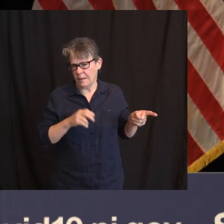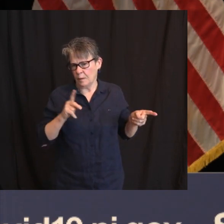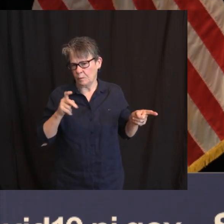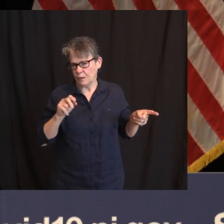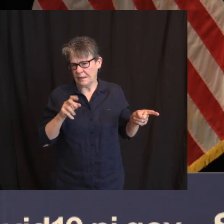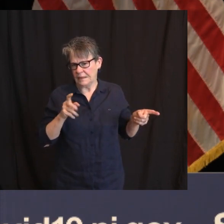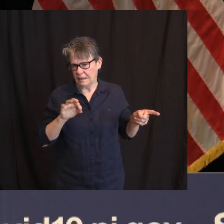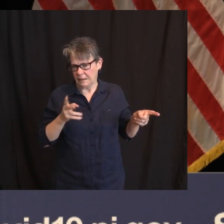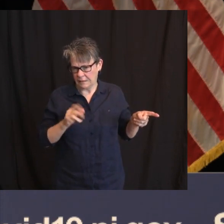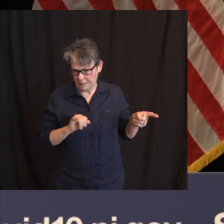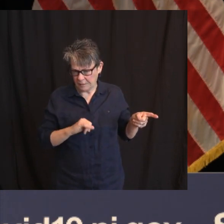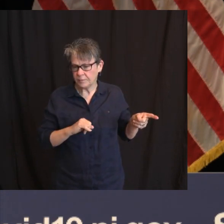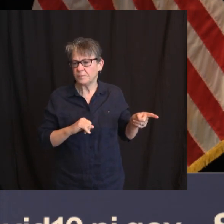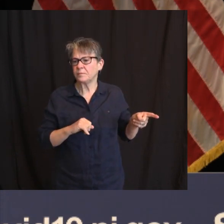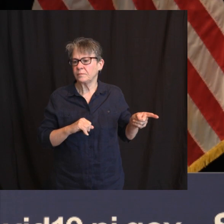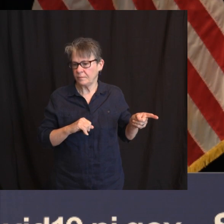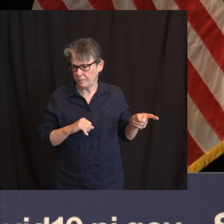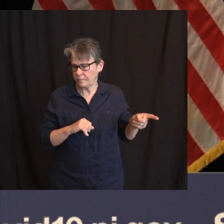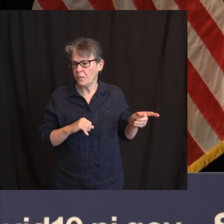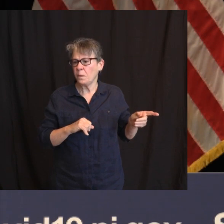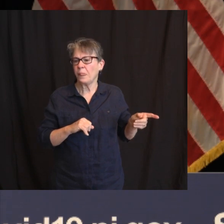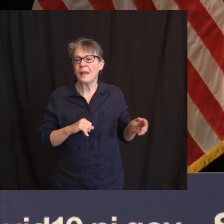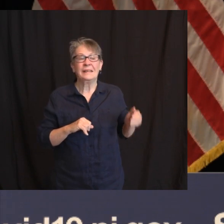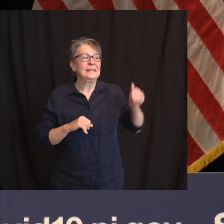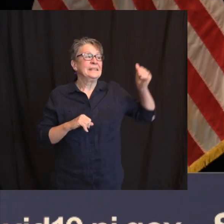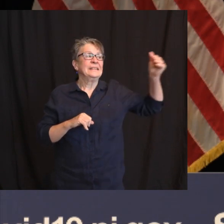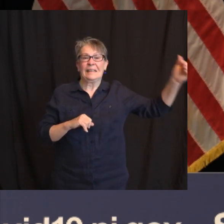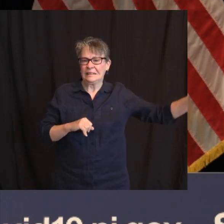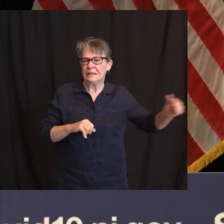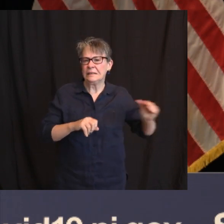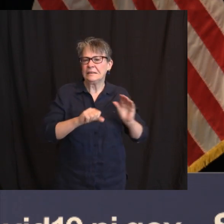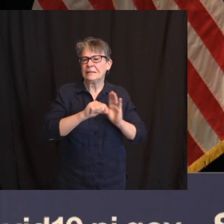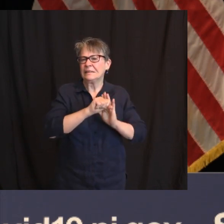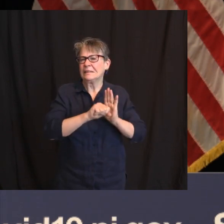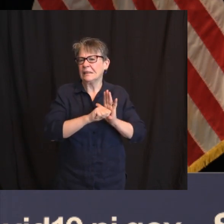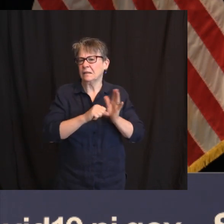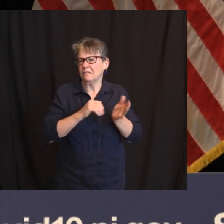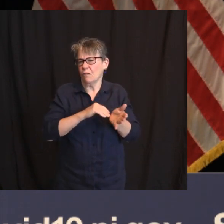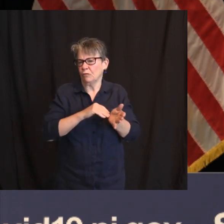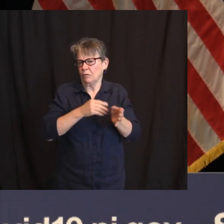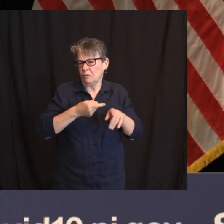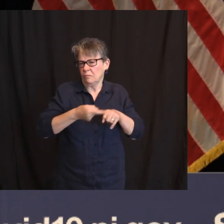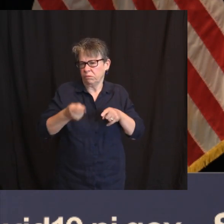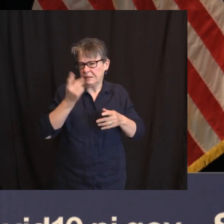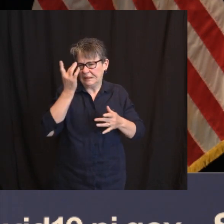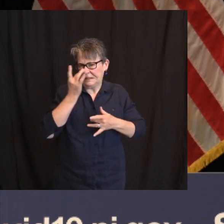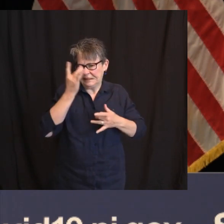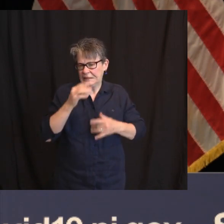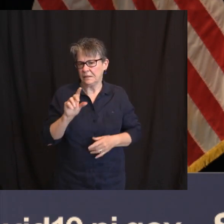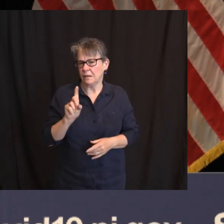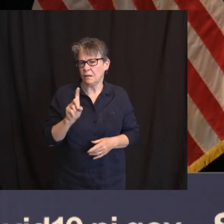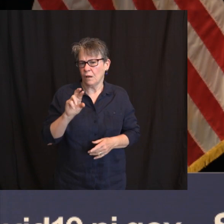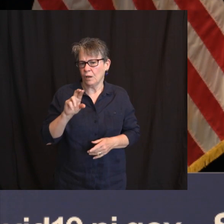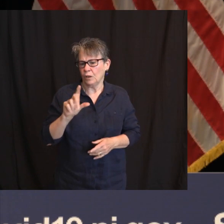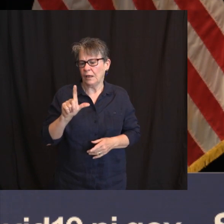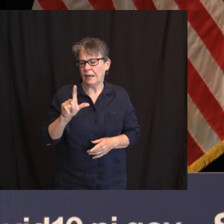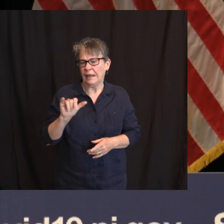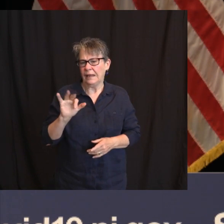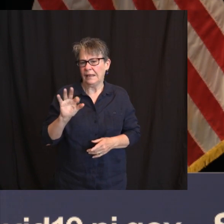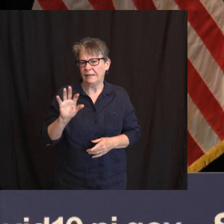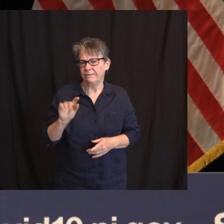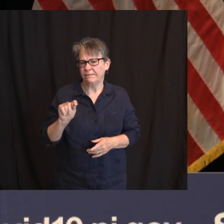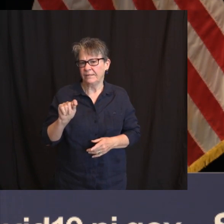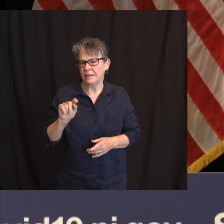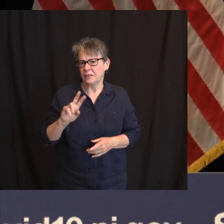Service Medical Director, another guy you know well, Dr. Ed Lifshitz. Great to have you both here. To my left, another person who needs no introduction,